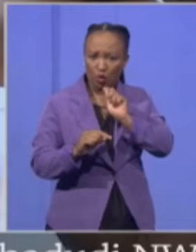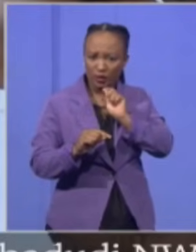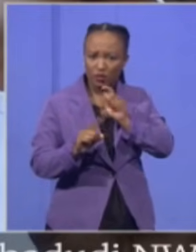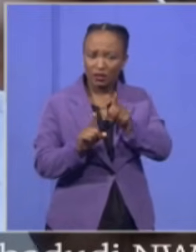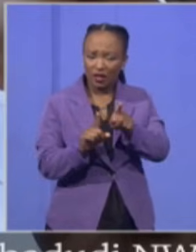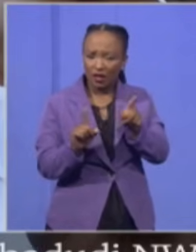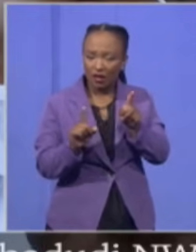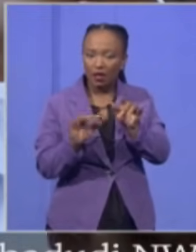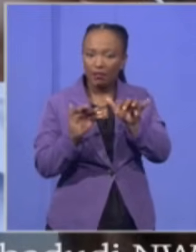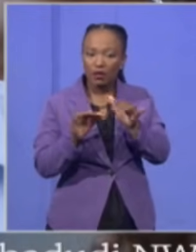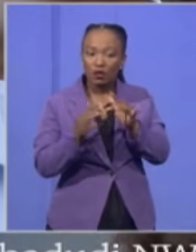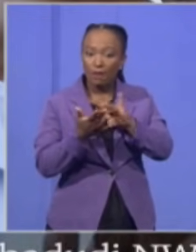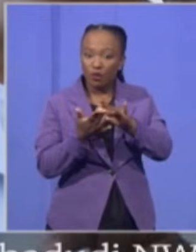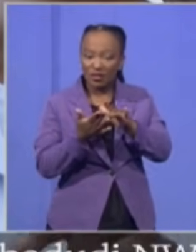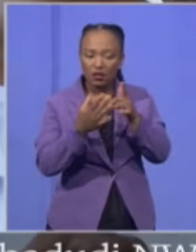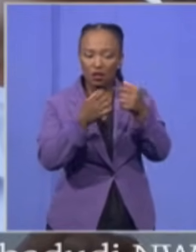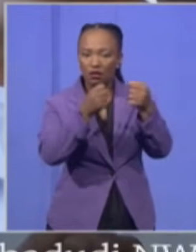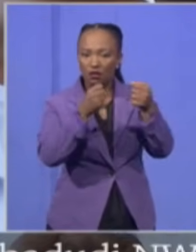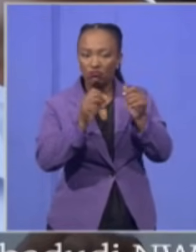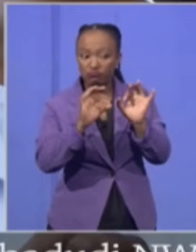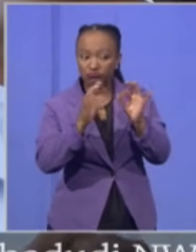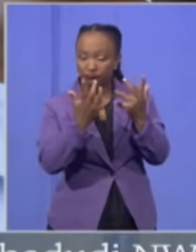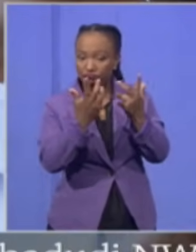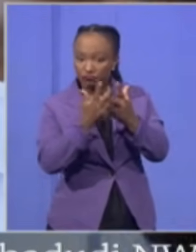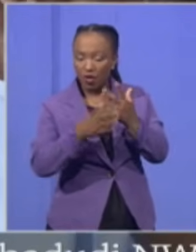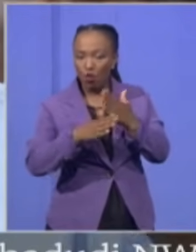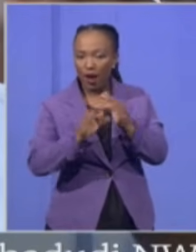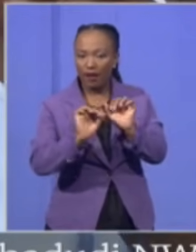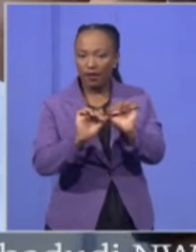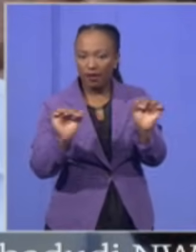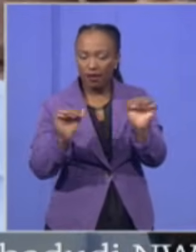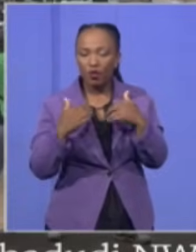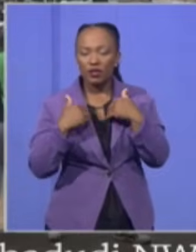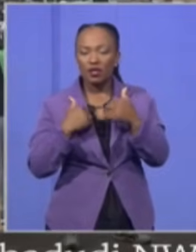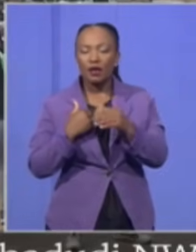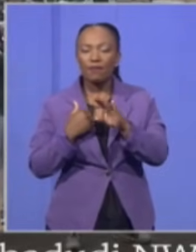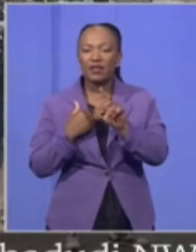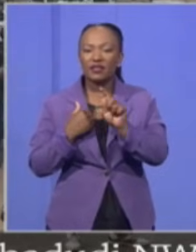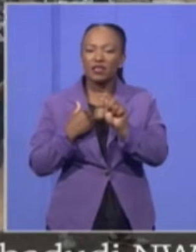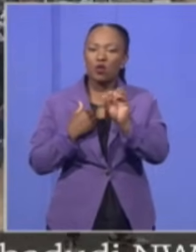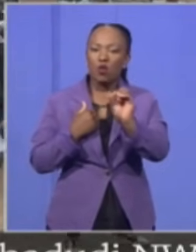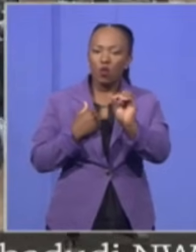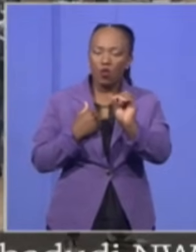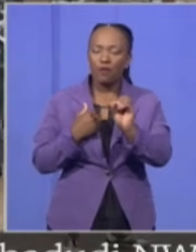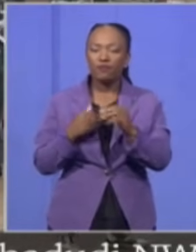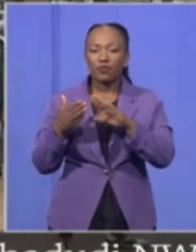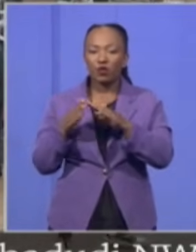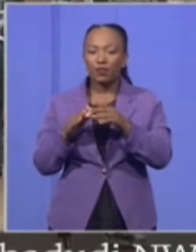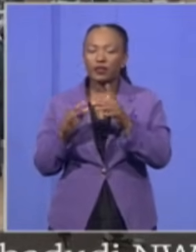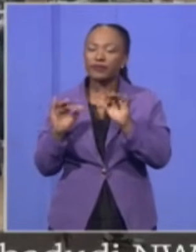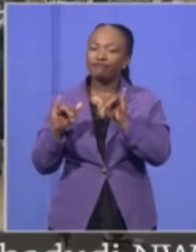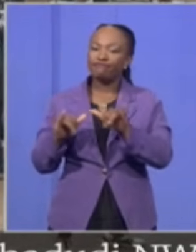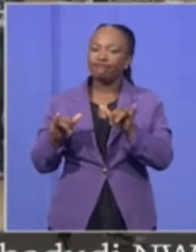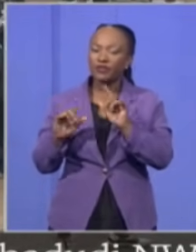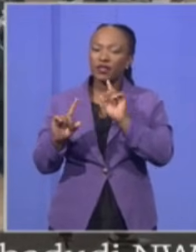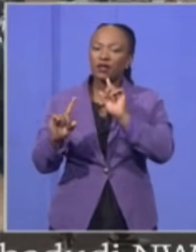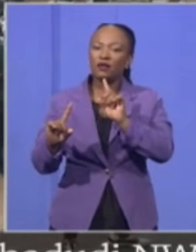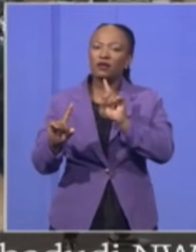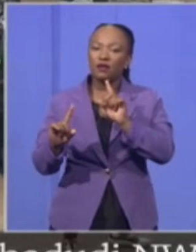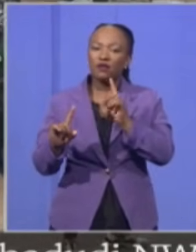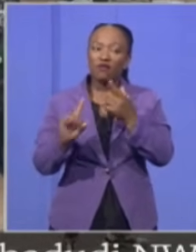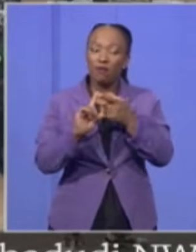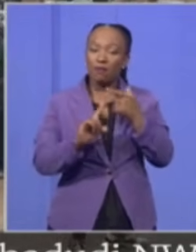beileng mo di-positioneng tseno tse ke batho ba siametseng di-position tseo. Re simolotse ka BTO. Baagi ba solofetse dikarabo le leano la tiragatso go tswa